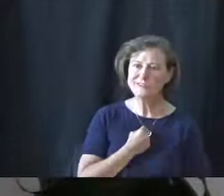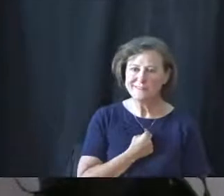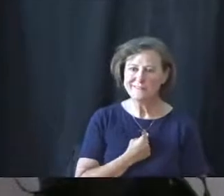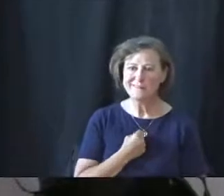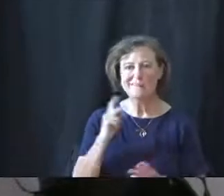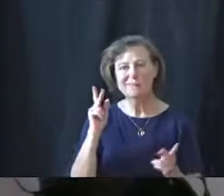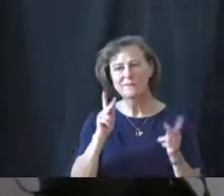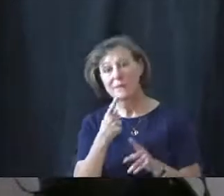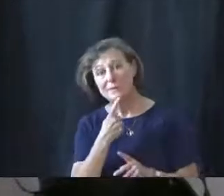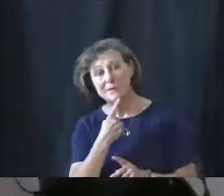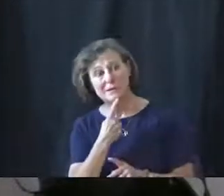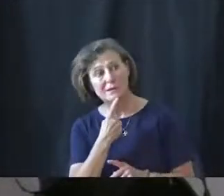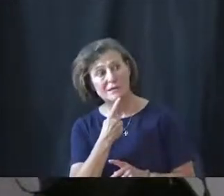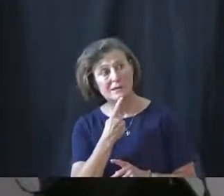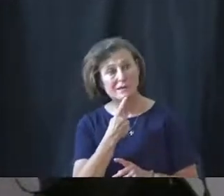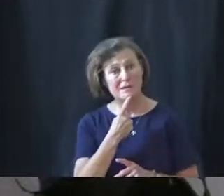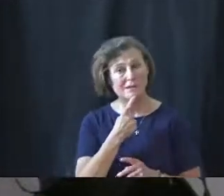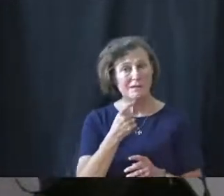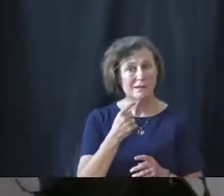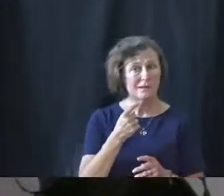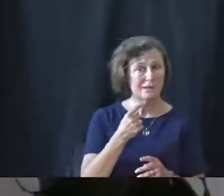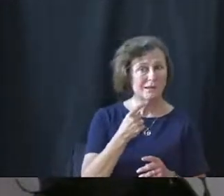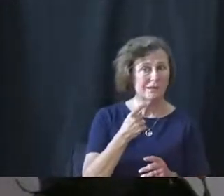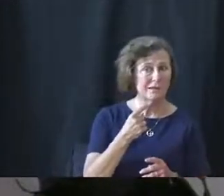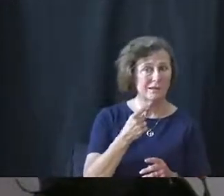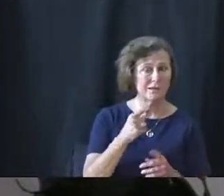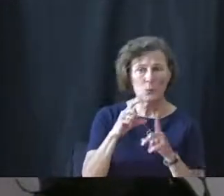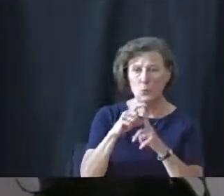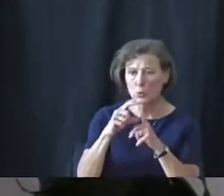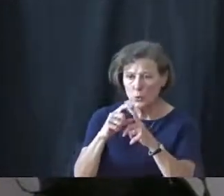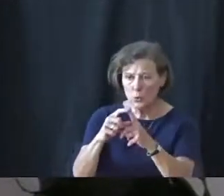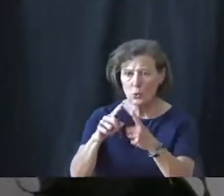People say soothing words to the bereaved,